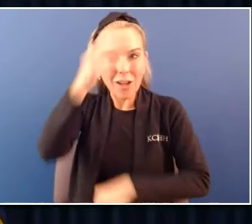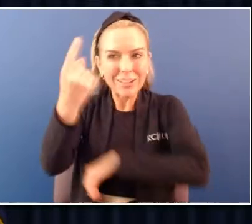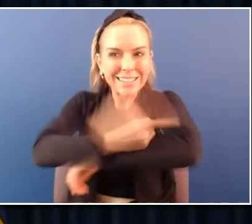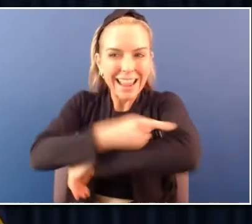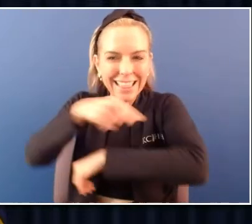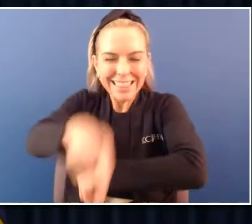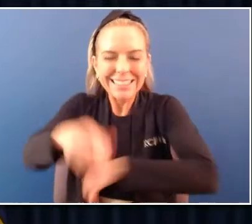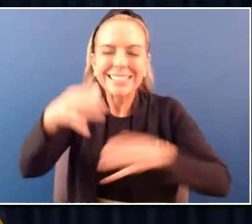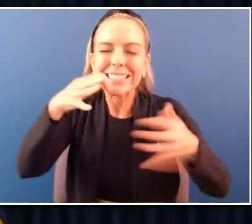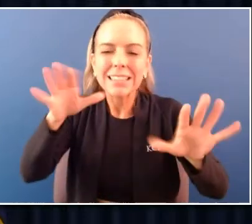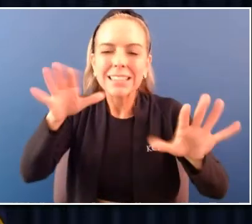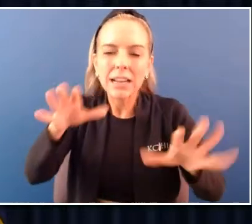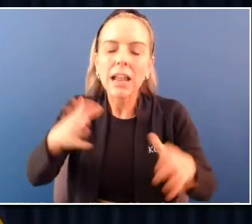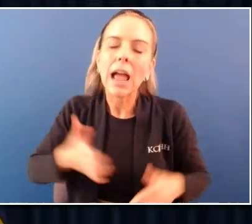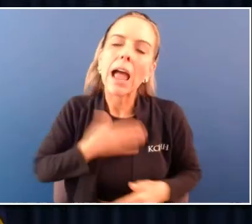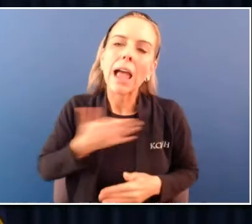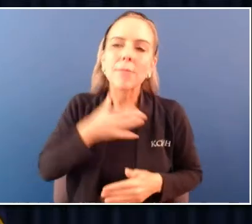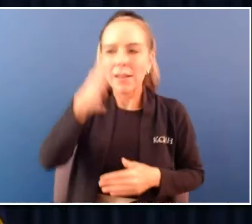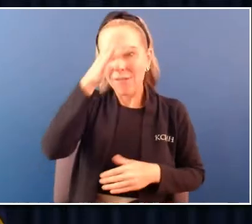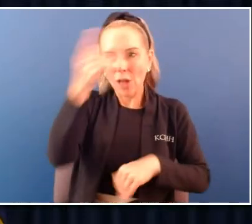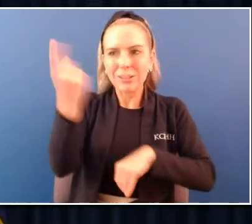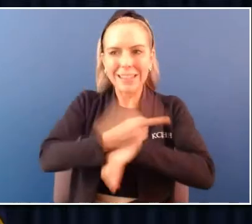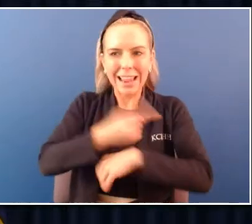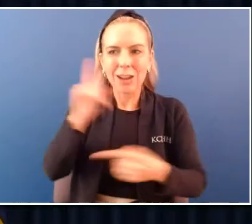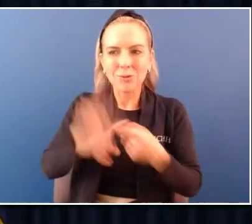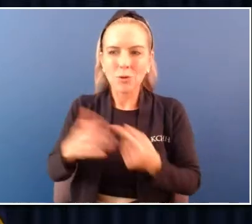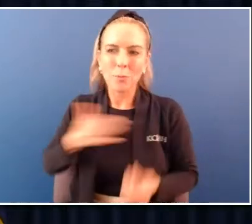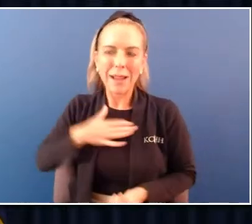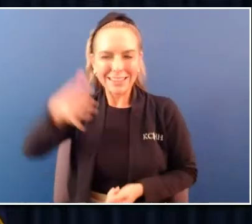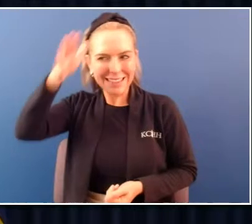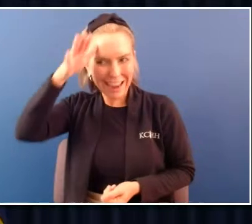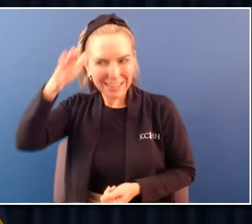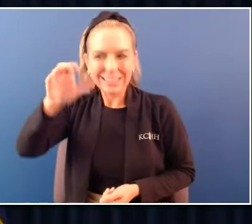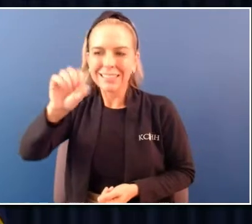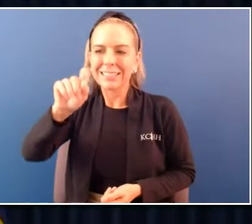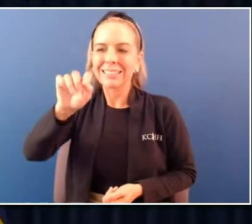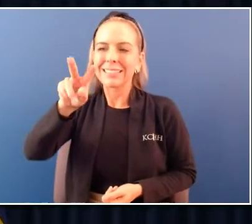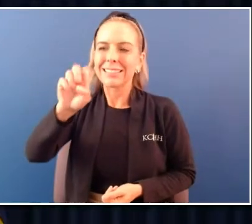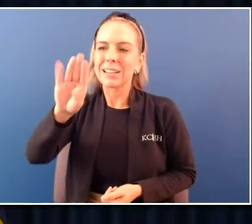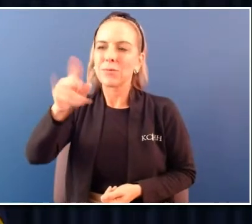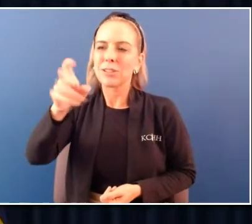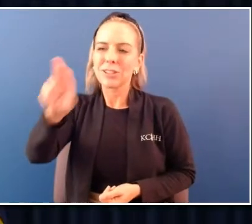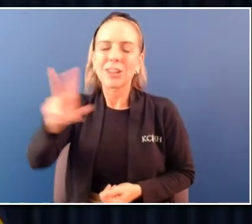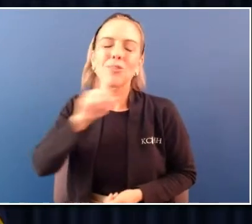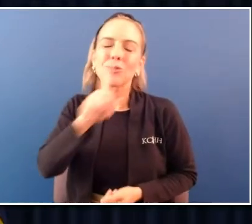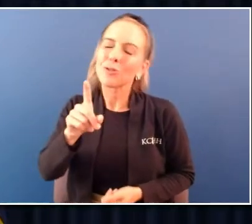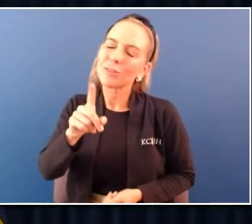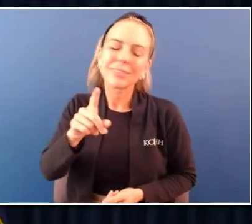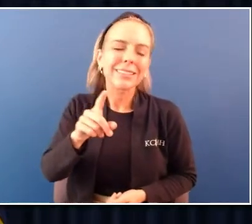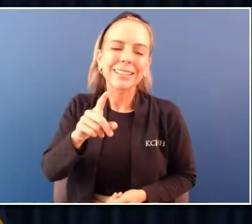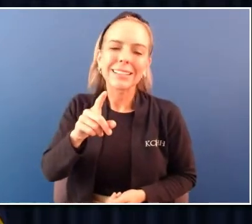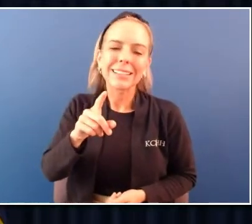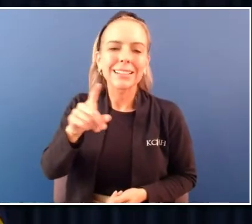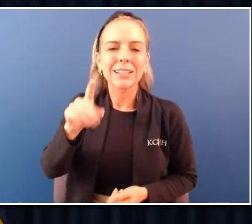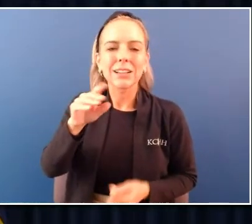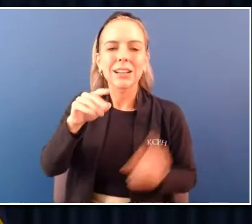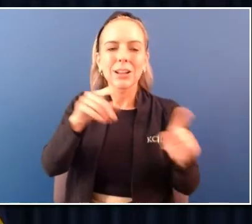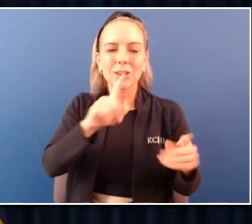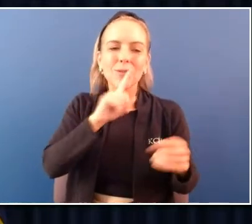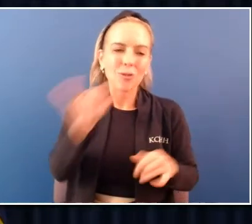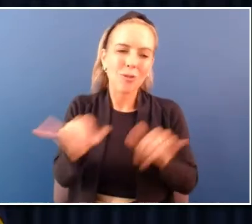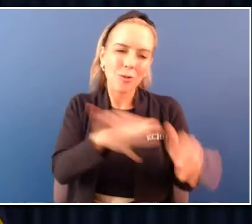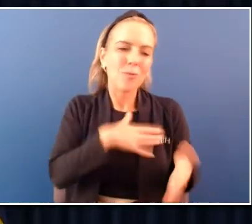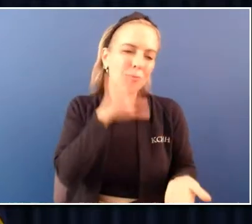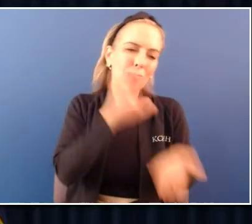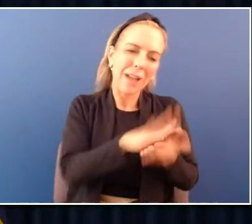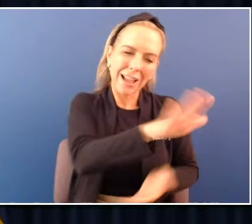Sunday. So happy Father's Day to my dad, Steve Beshear, to Brittany's dad, and to